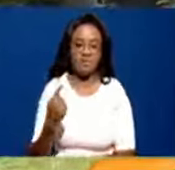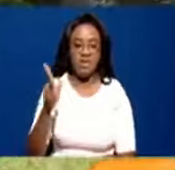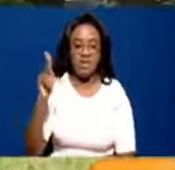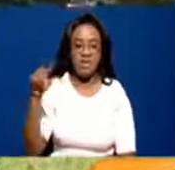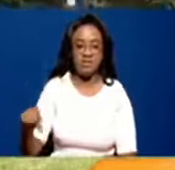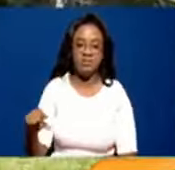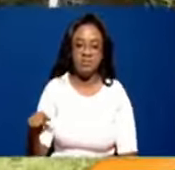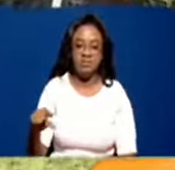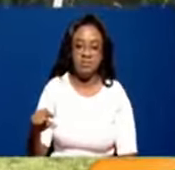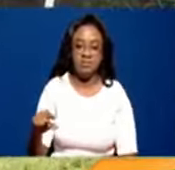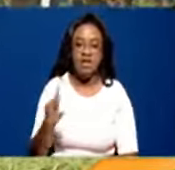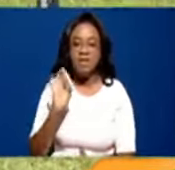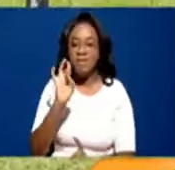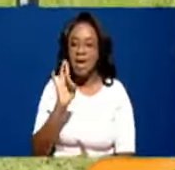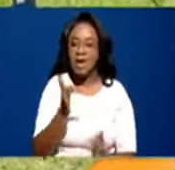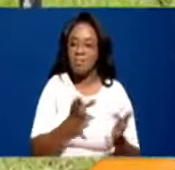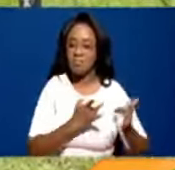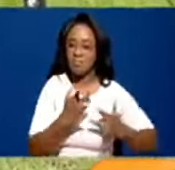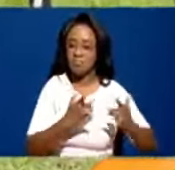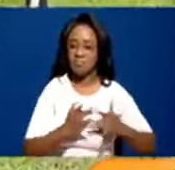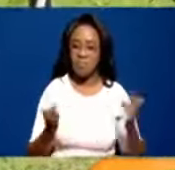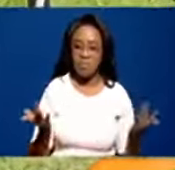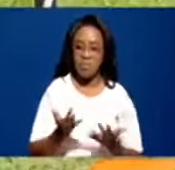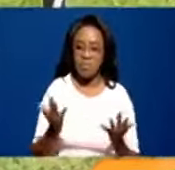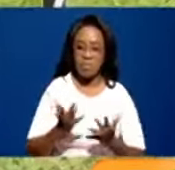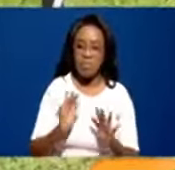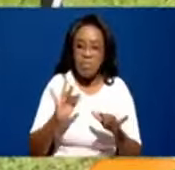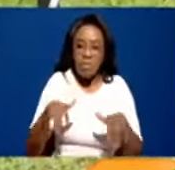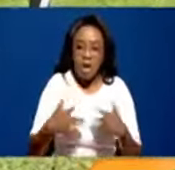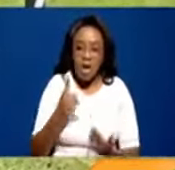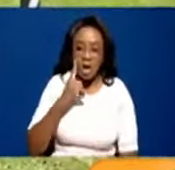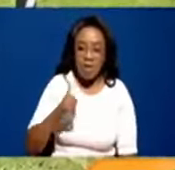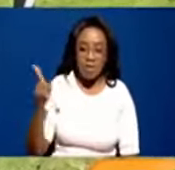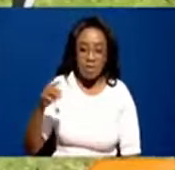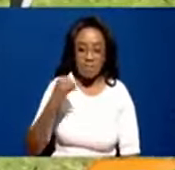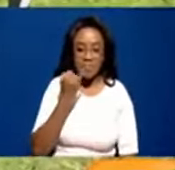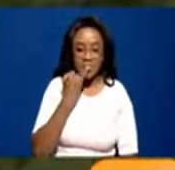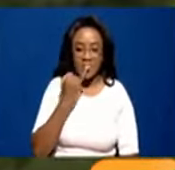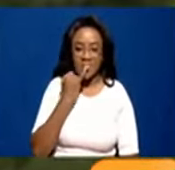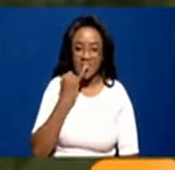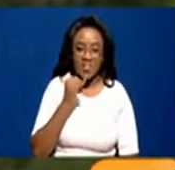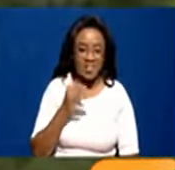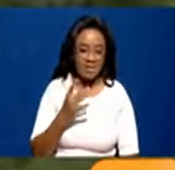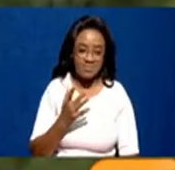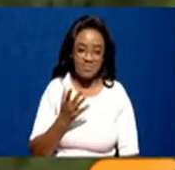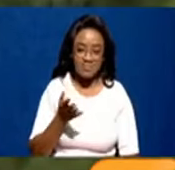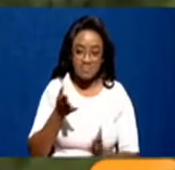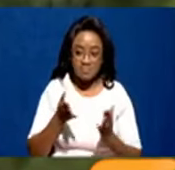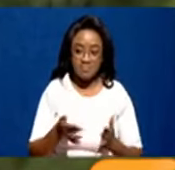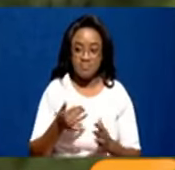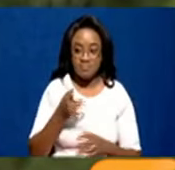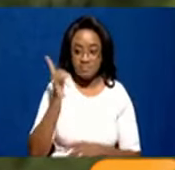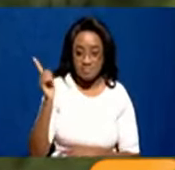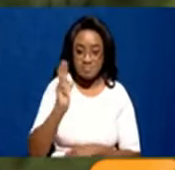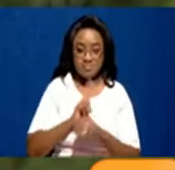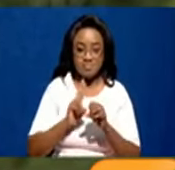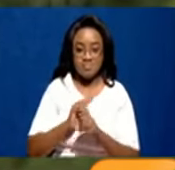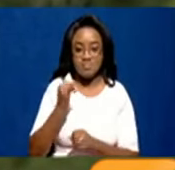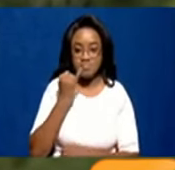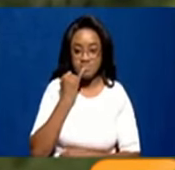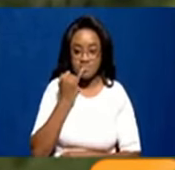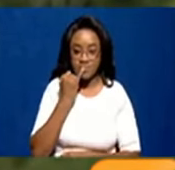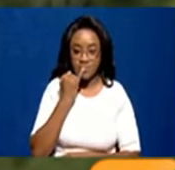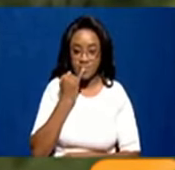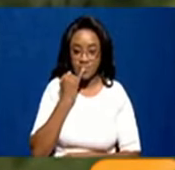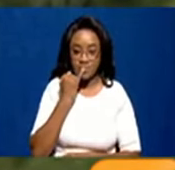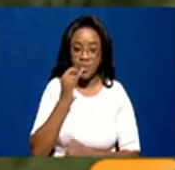far, a key concern in the use of drones lies in how they are powered. So the current challenge is because they're fully battery powered. There